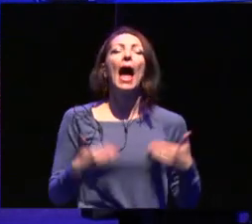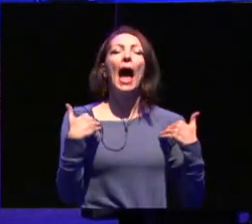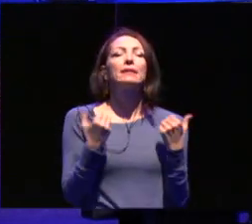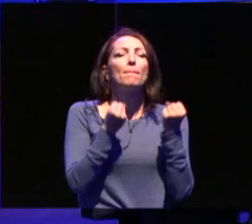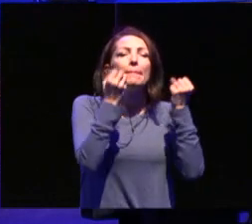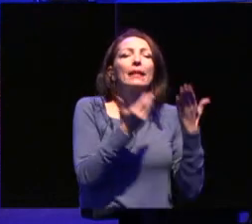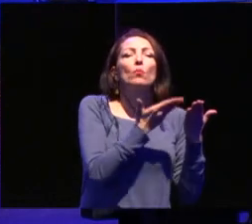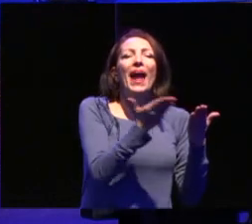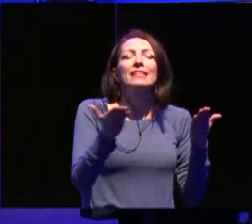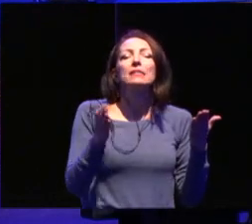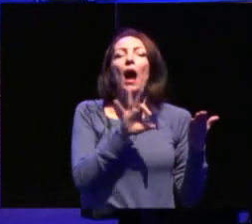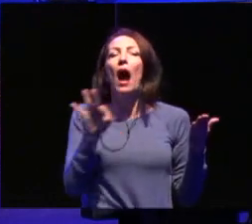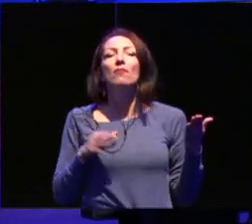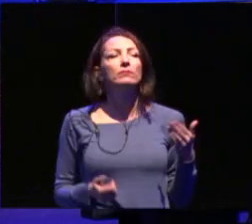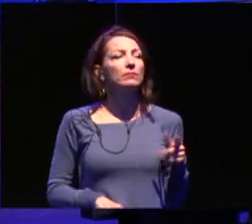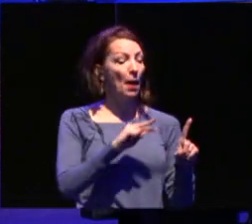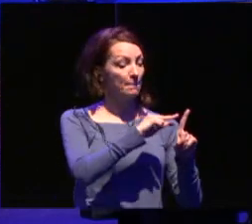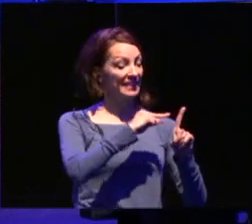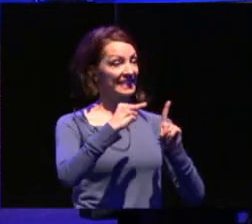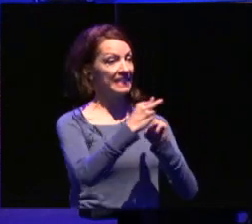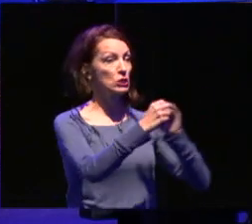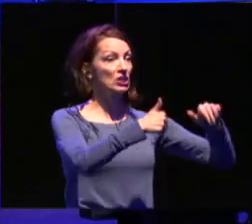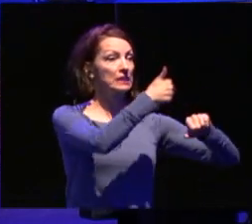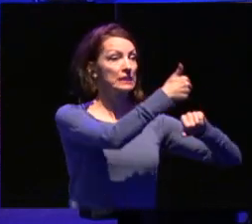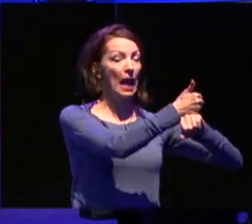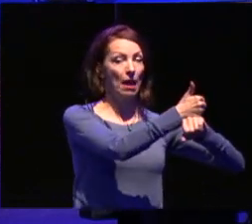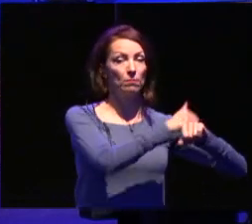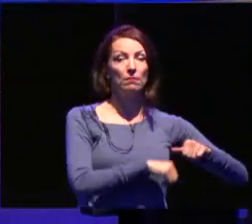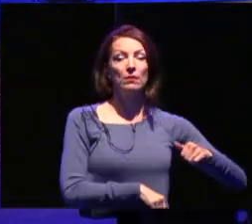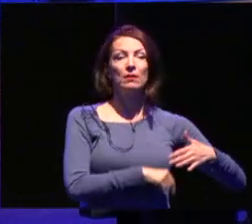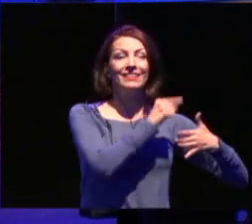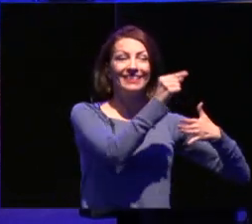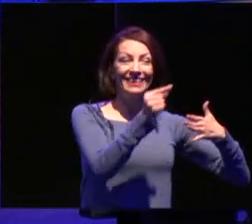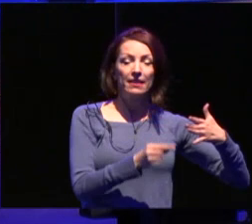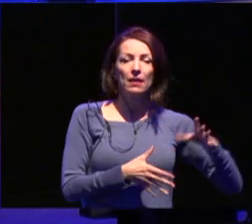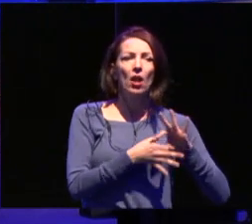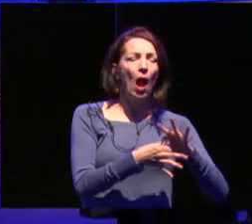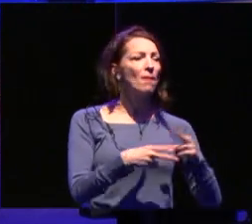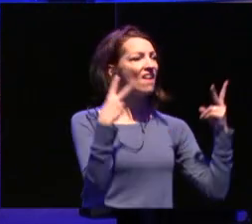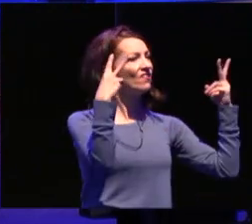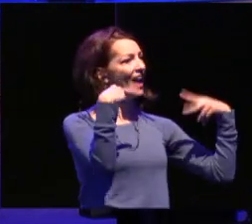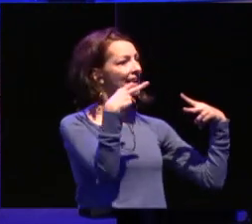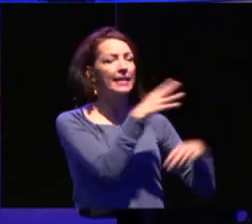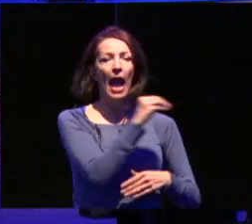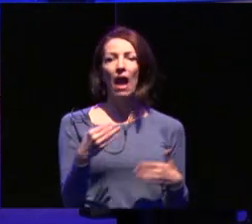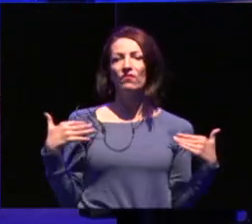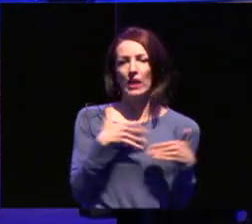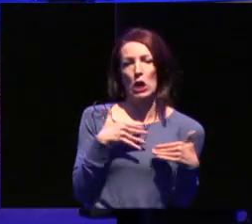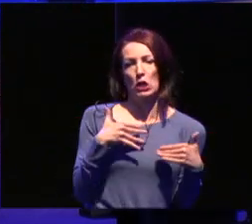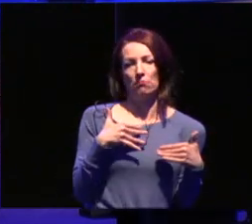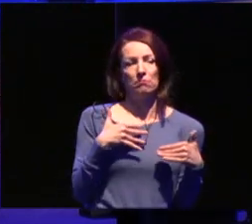compilation of positionalities that are held together by vanity and by